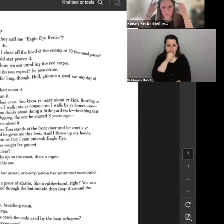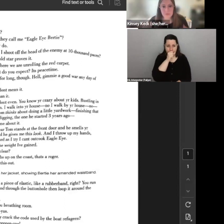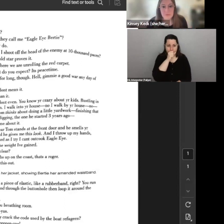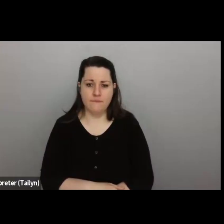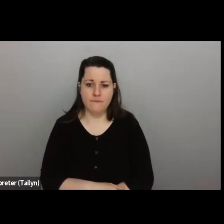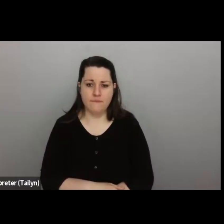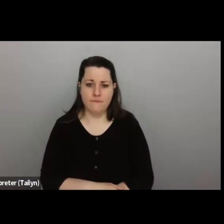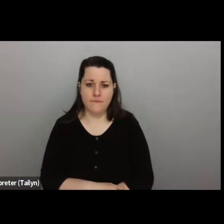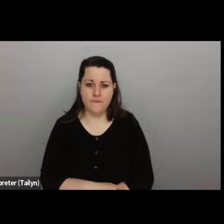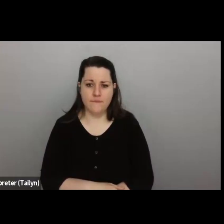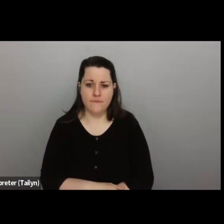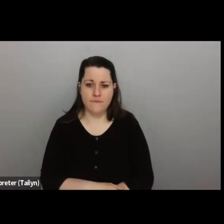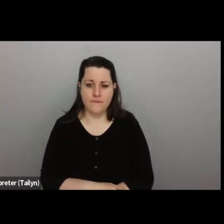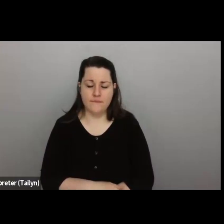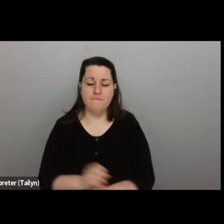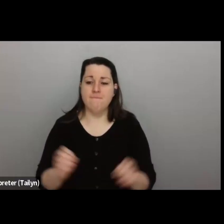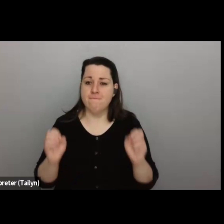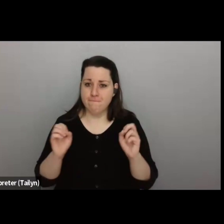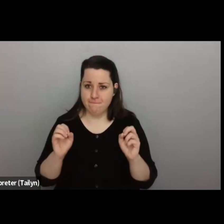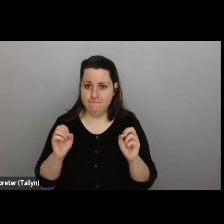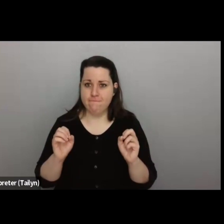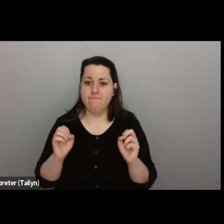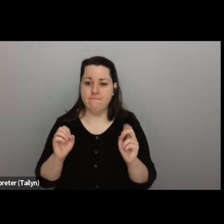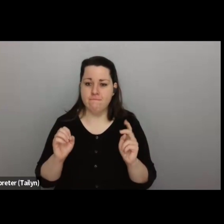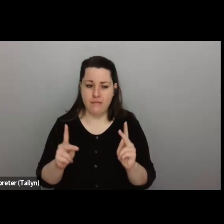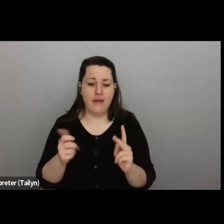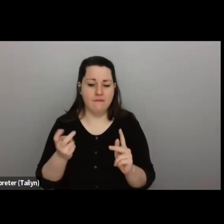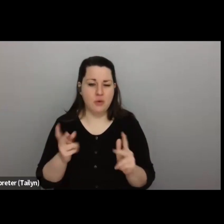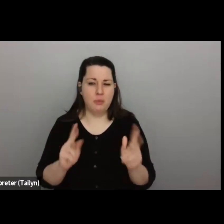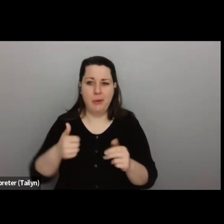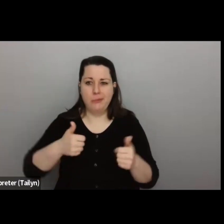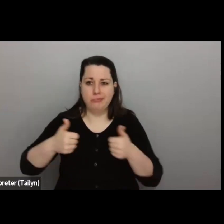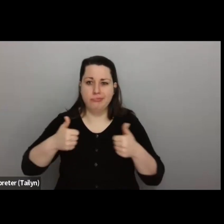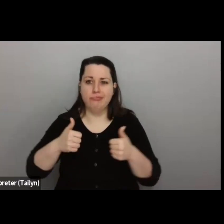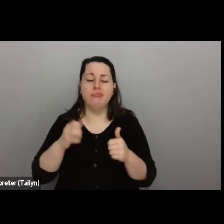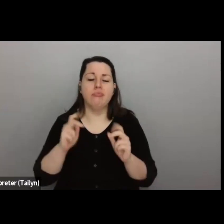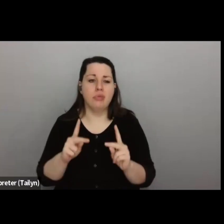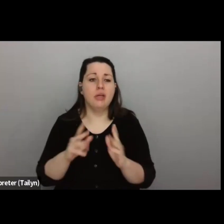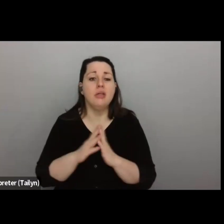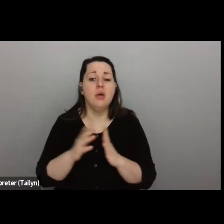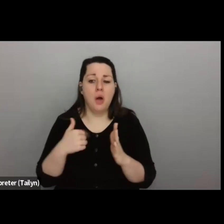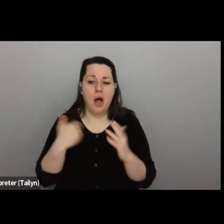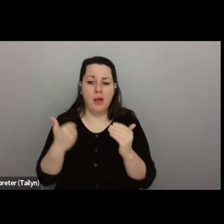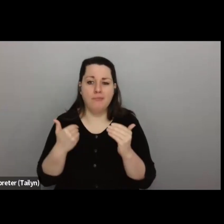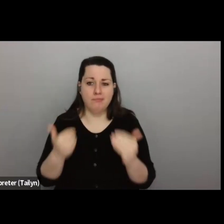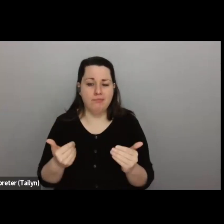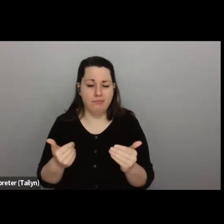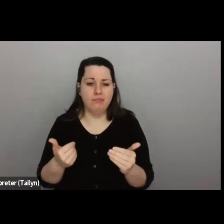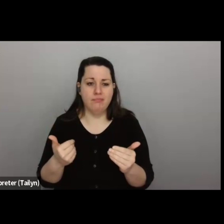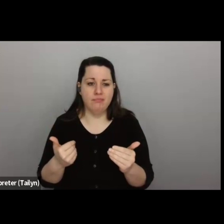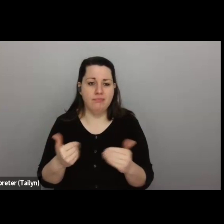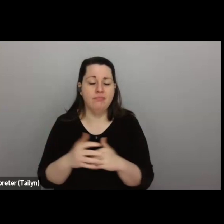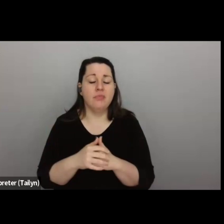All right, there's a few thumbs ups. So I'll move forward with the next part of